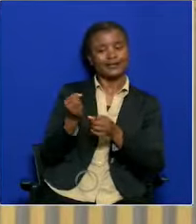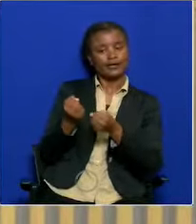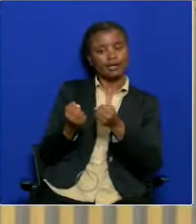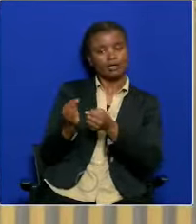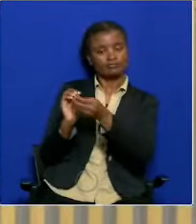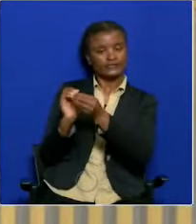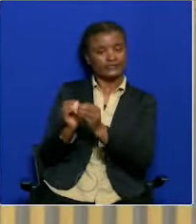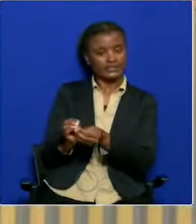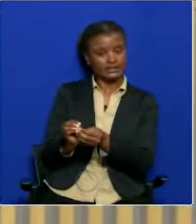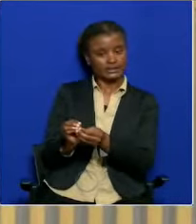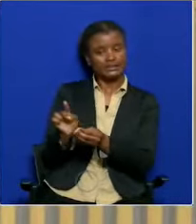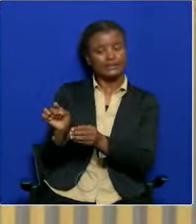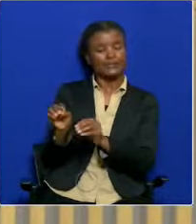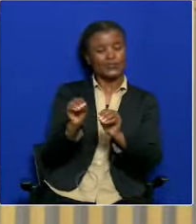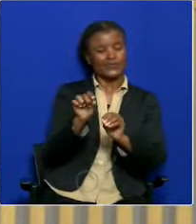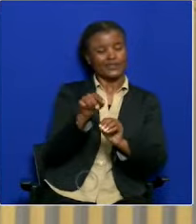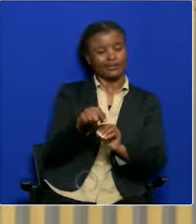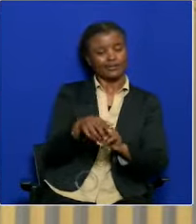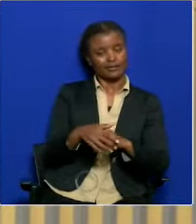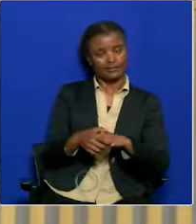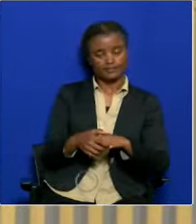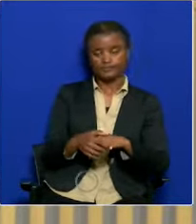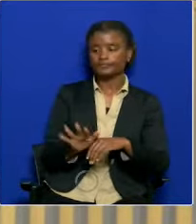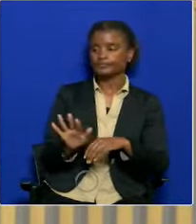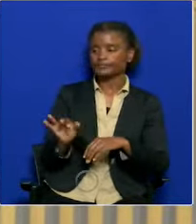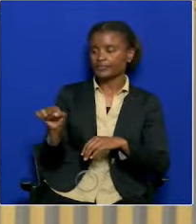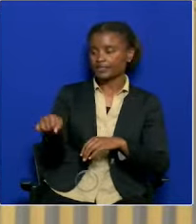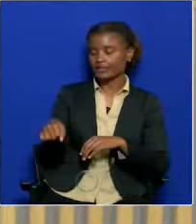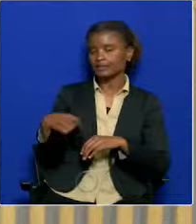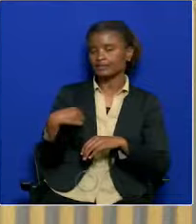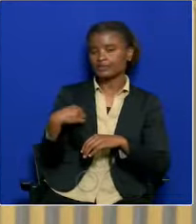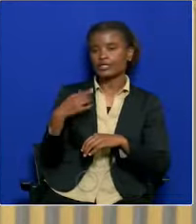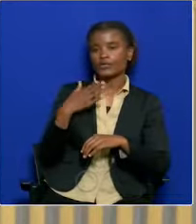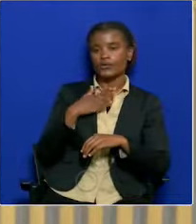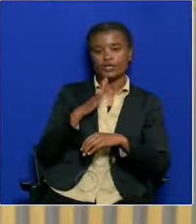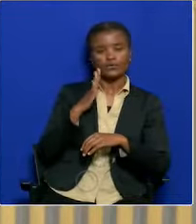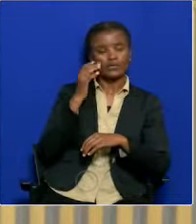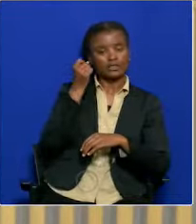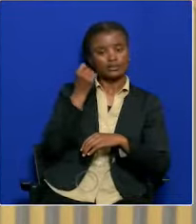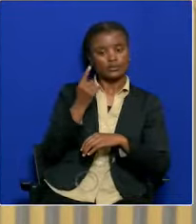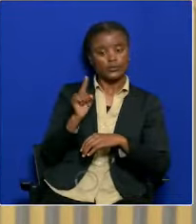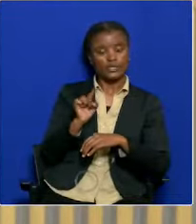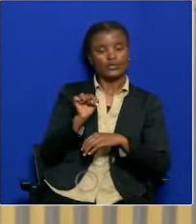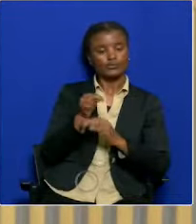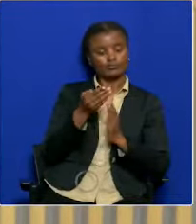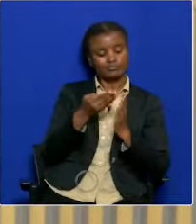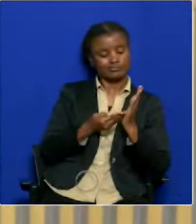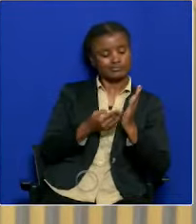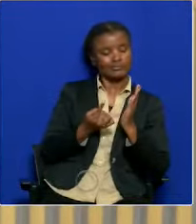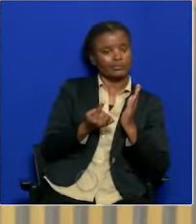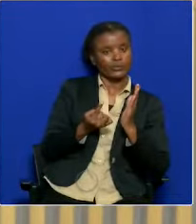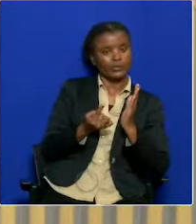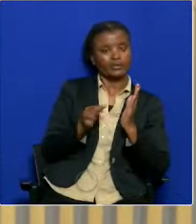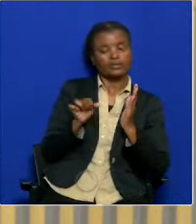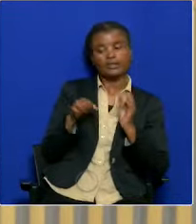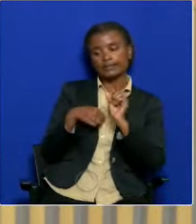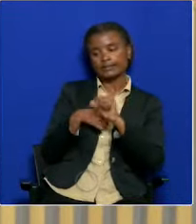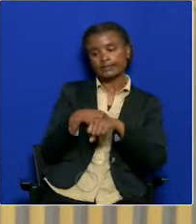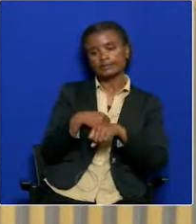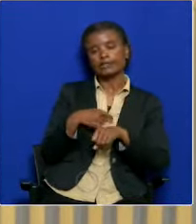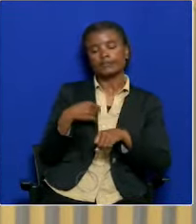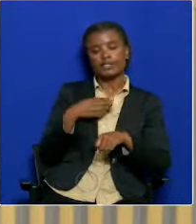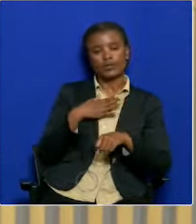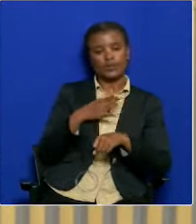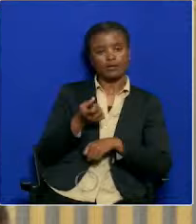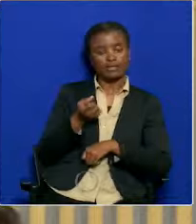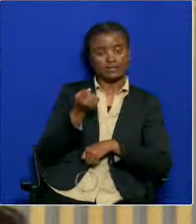of, you say you are aware of only this quotation. Yes. So I want to get an idea of, besides this